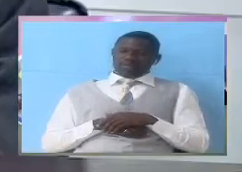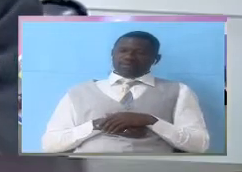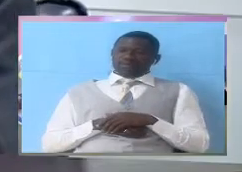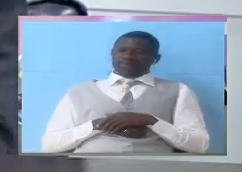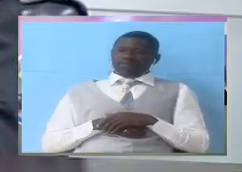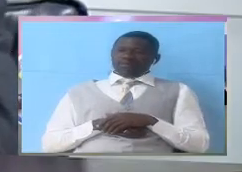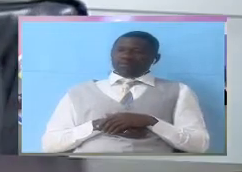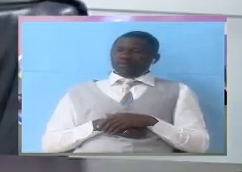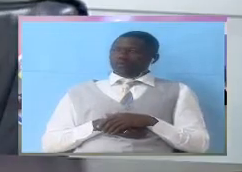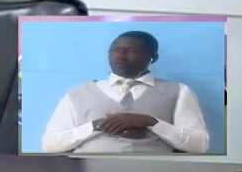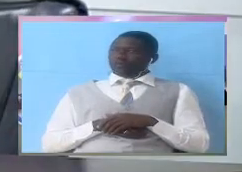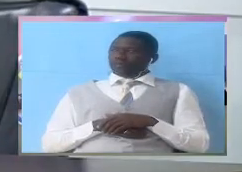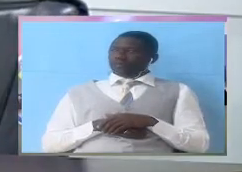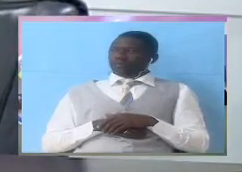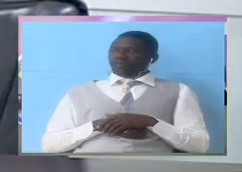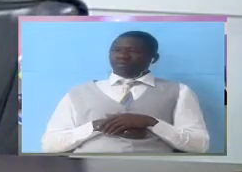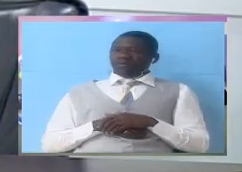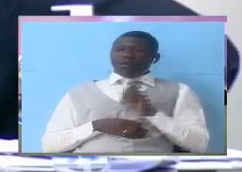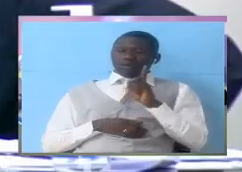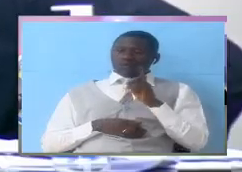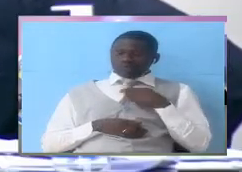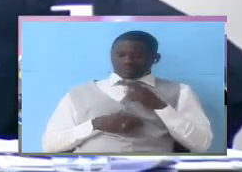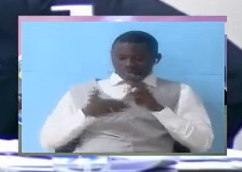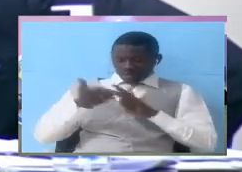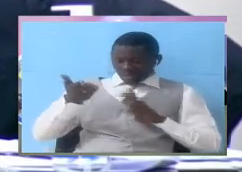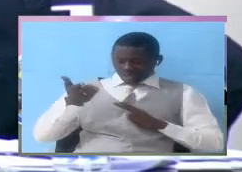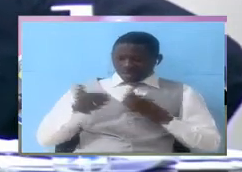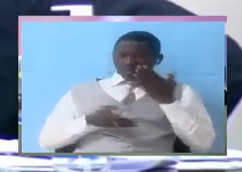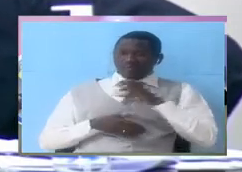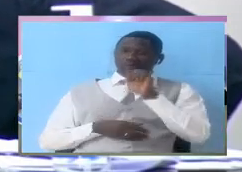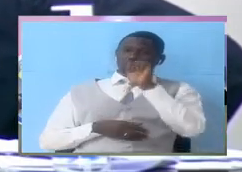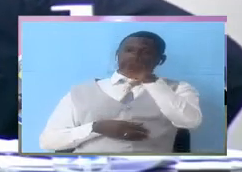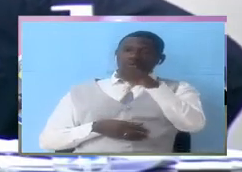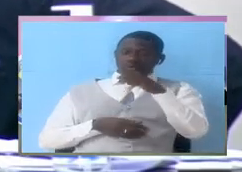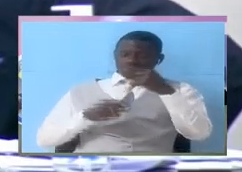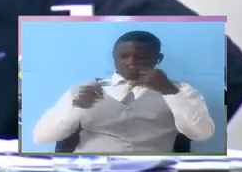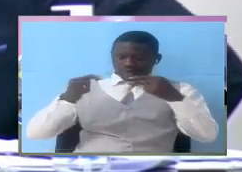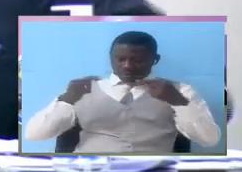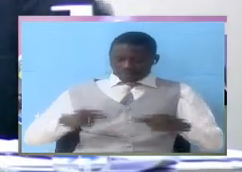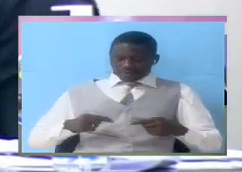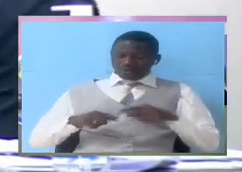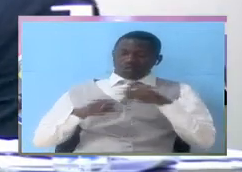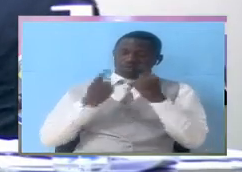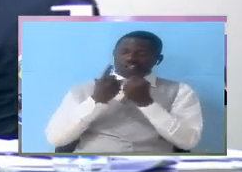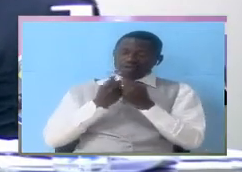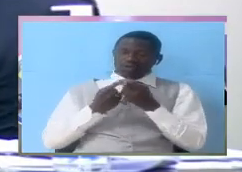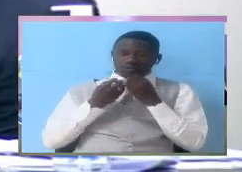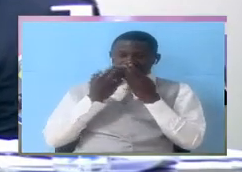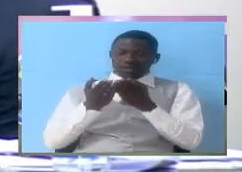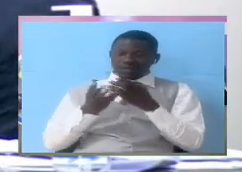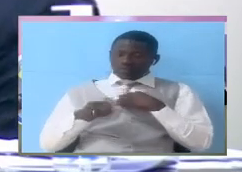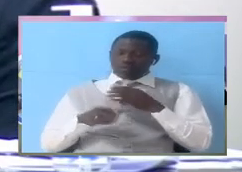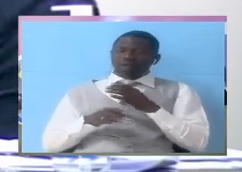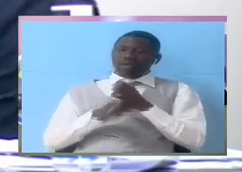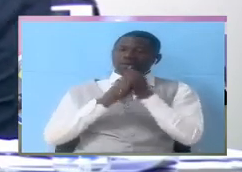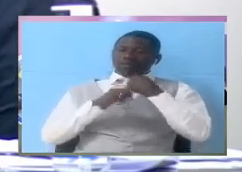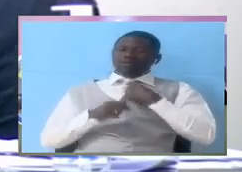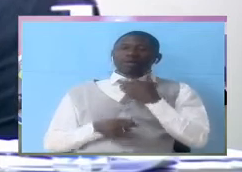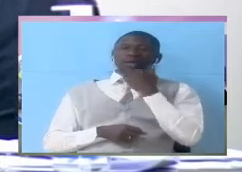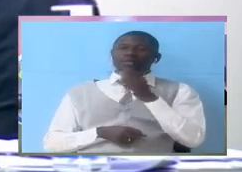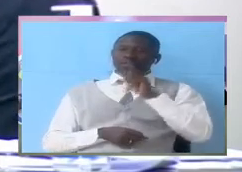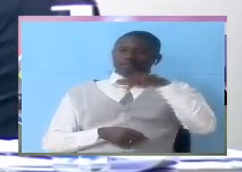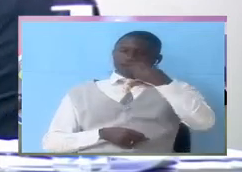that back. Let me read out from your statement something that you said, and that would help me to ask the next